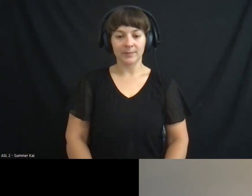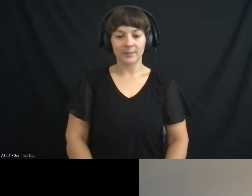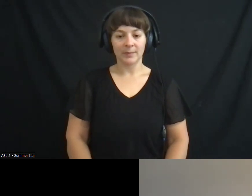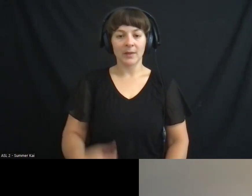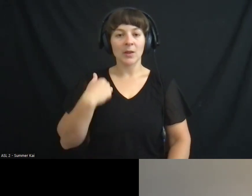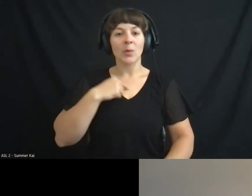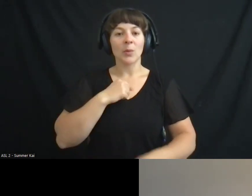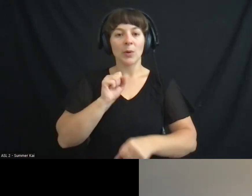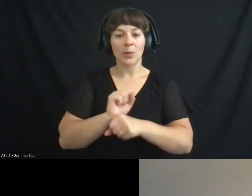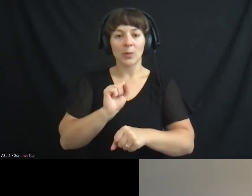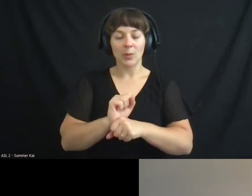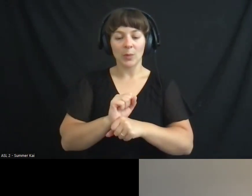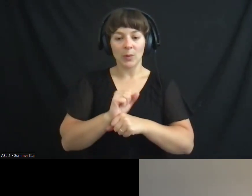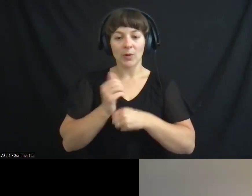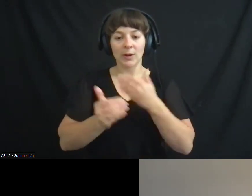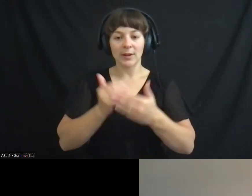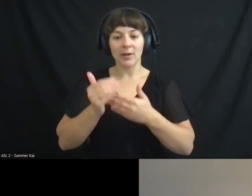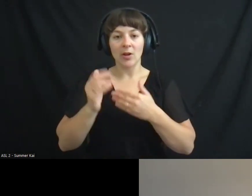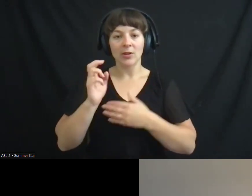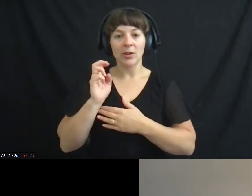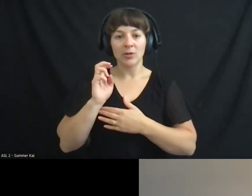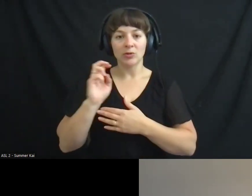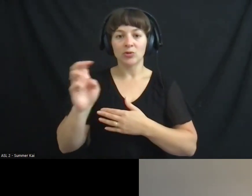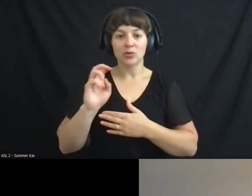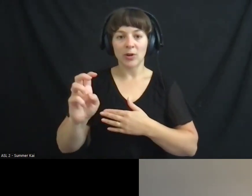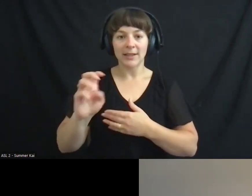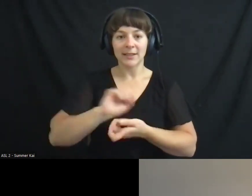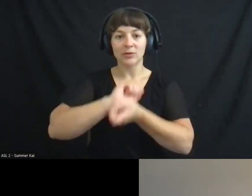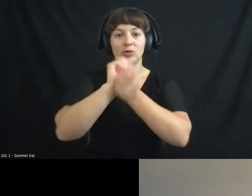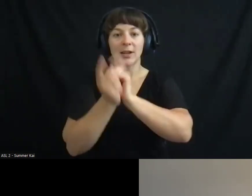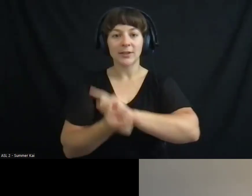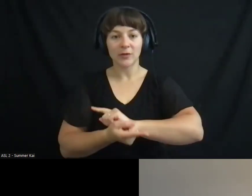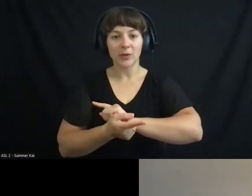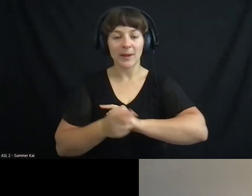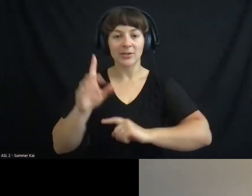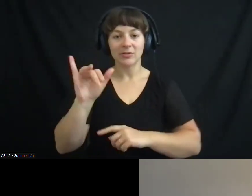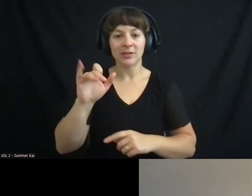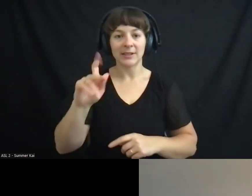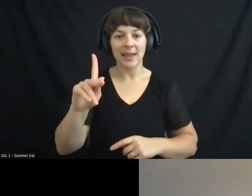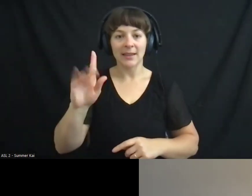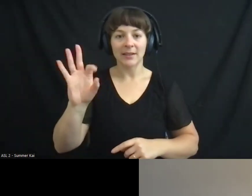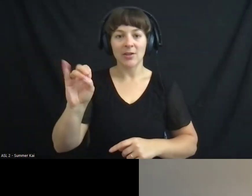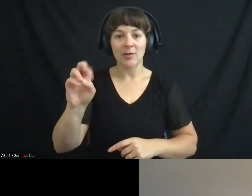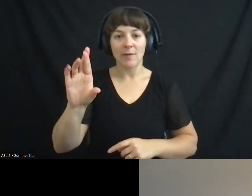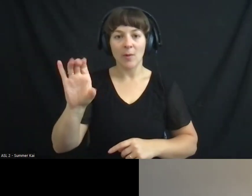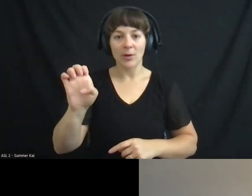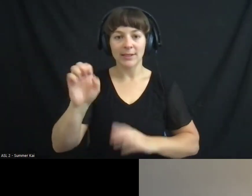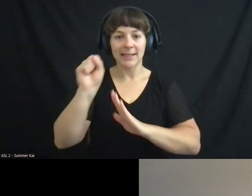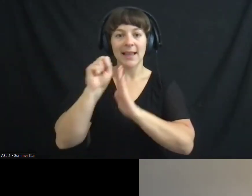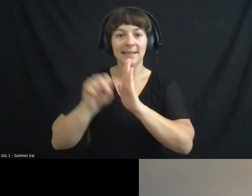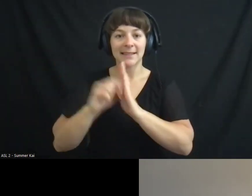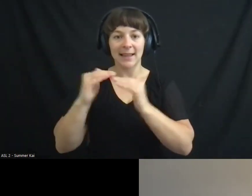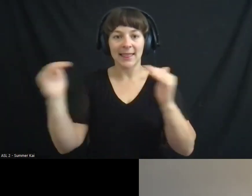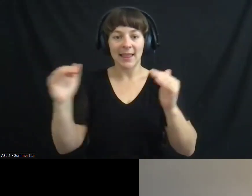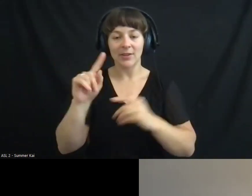working on the Transit Transformation Task Force. This is a state level task force that was created